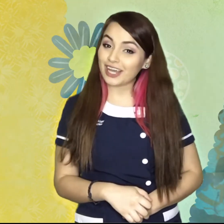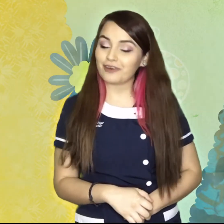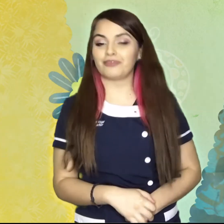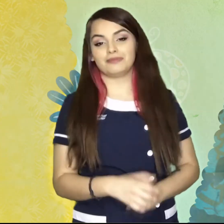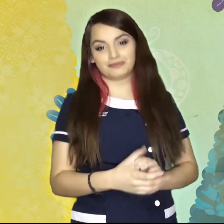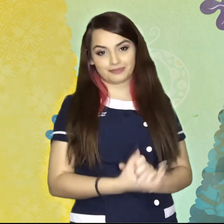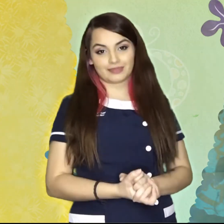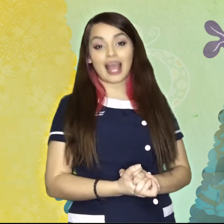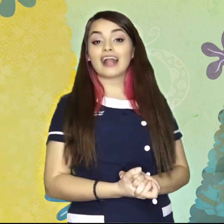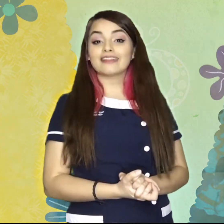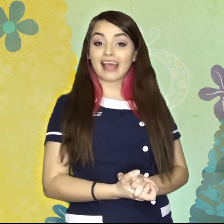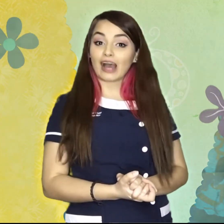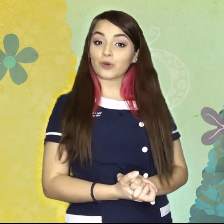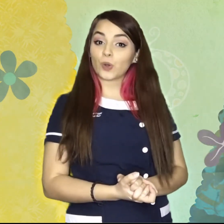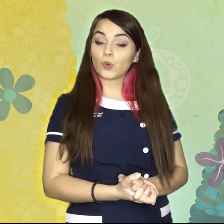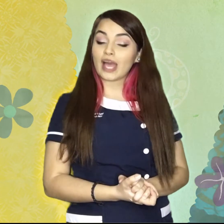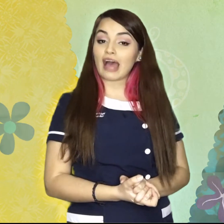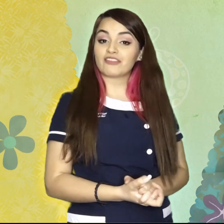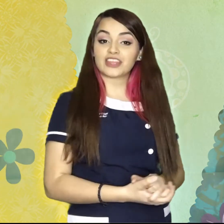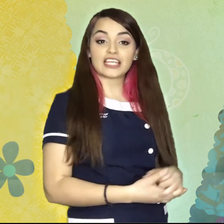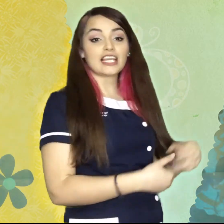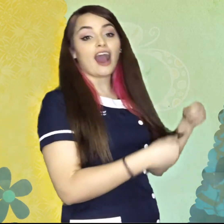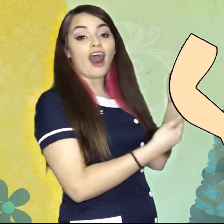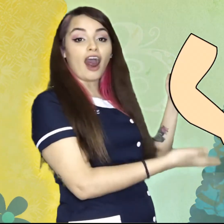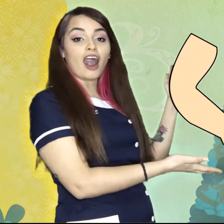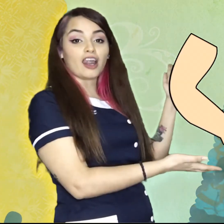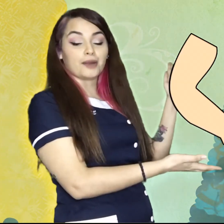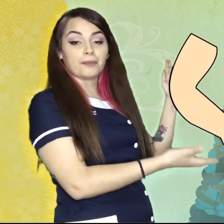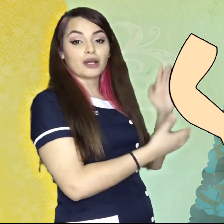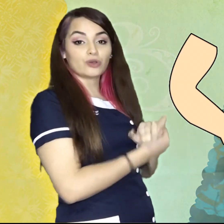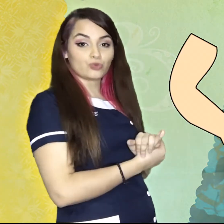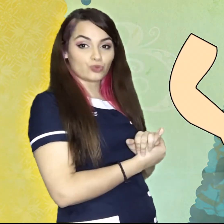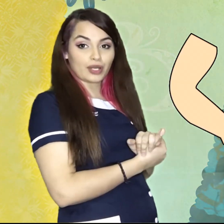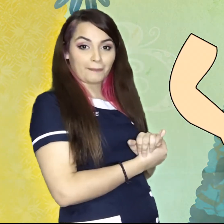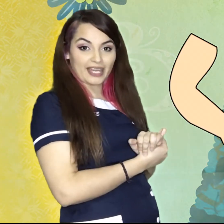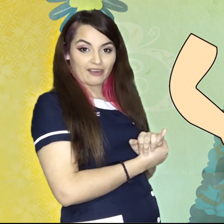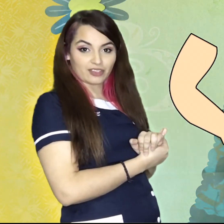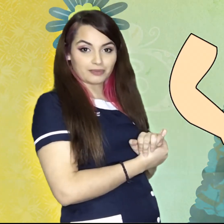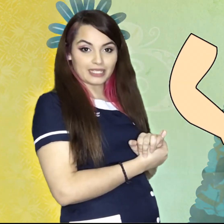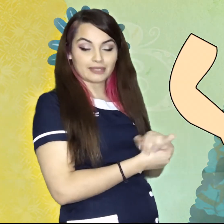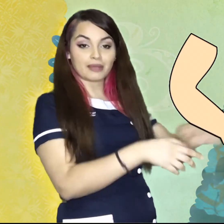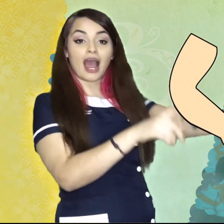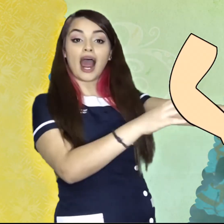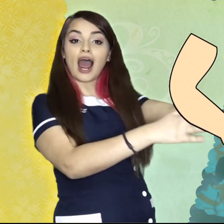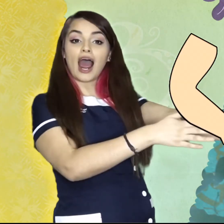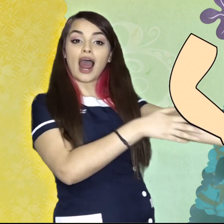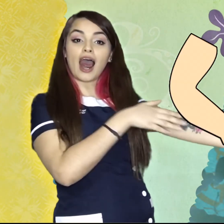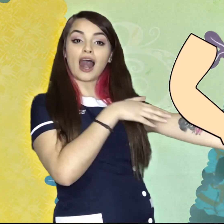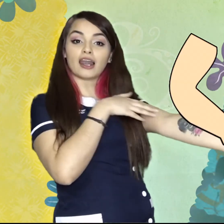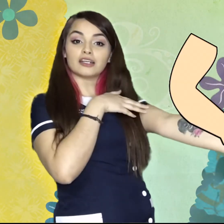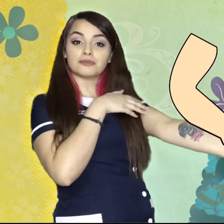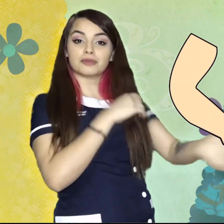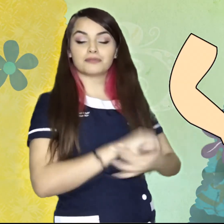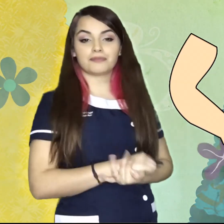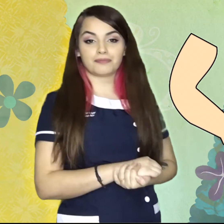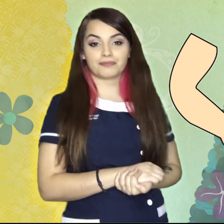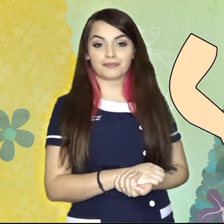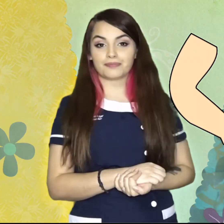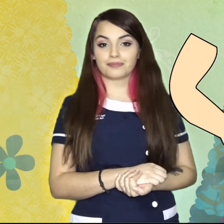Good job. Now we have the arm. Repeat after me.